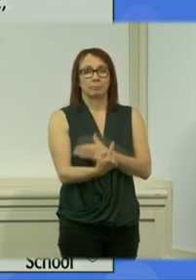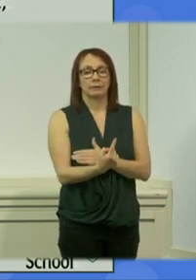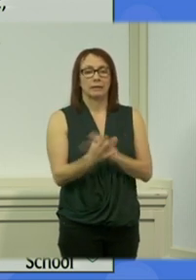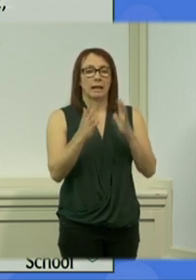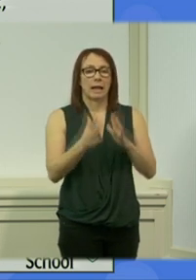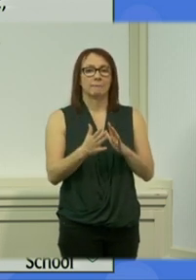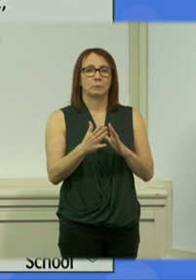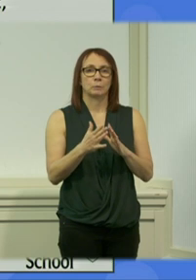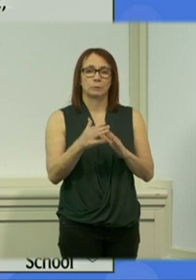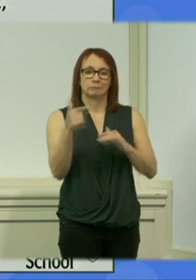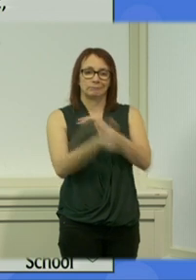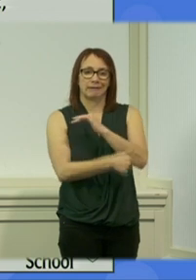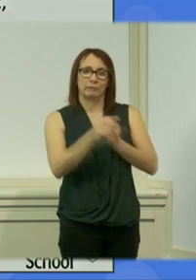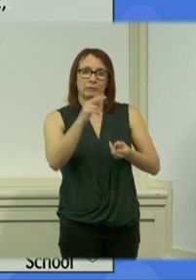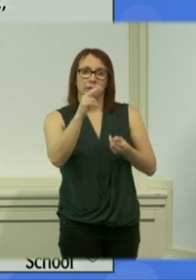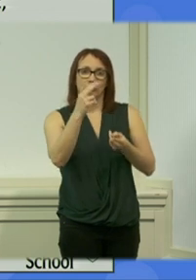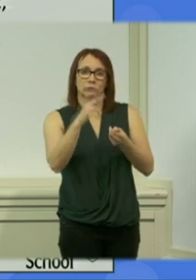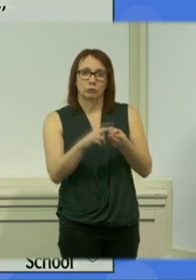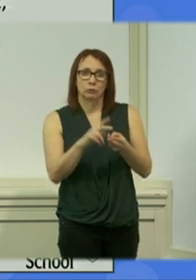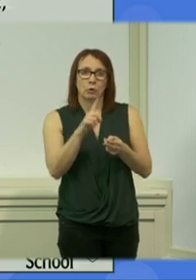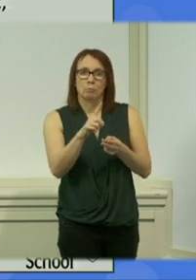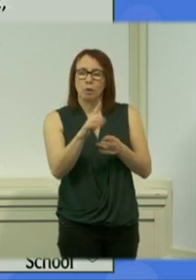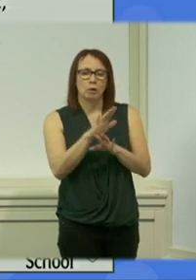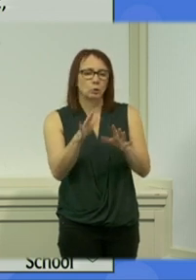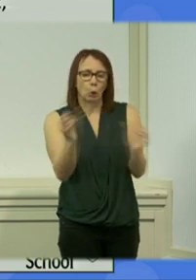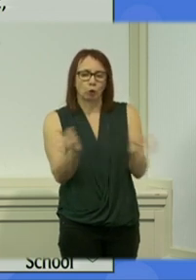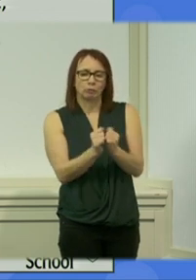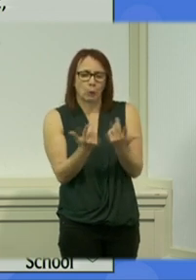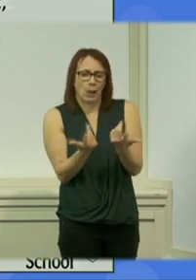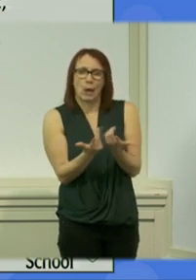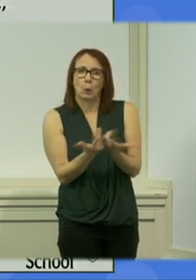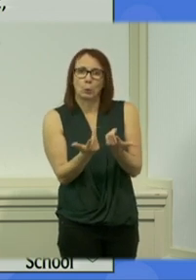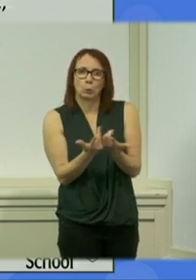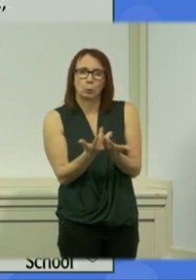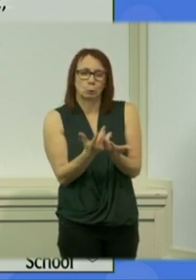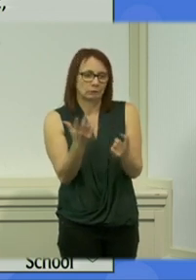a smaller deficit, but less agreement on how that might be achieved.